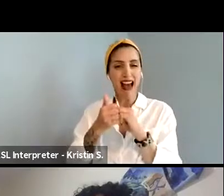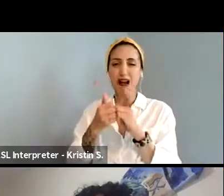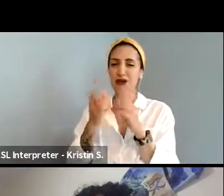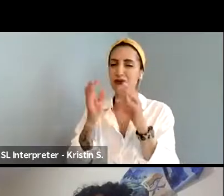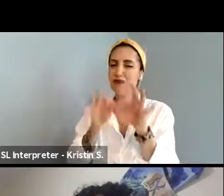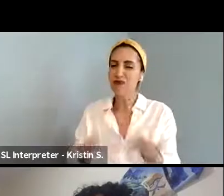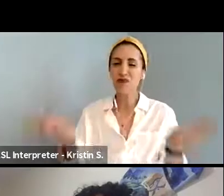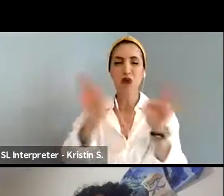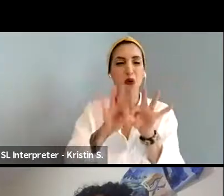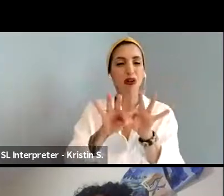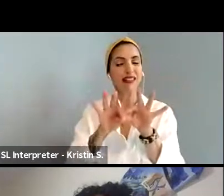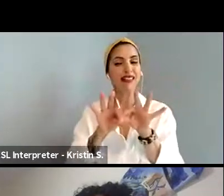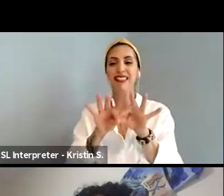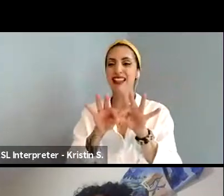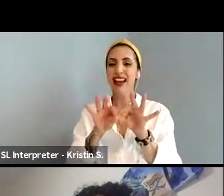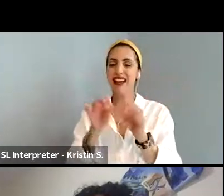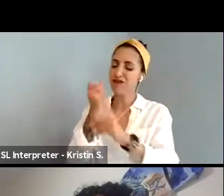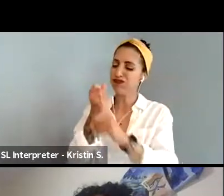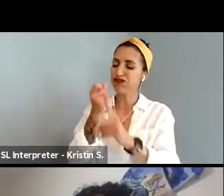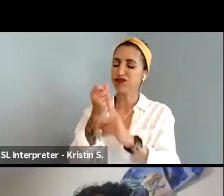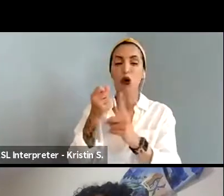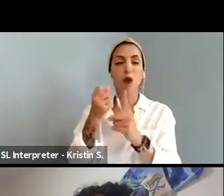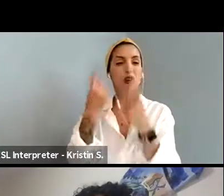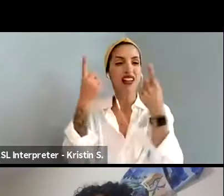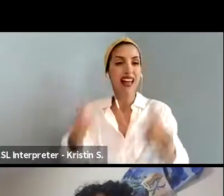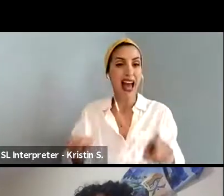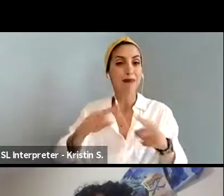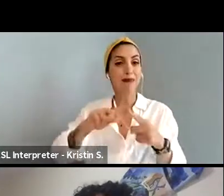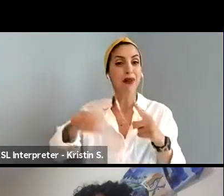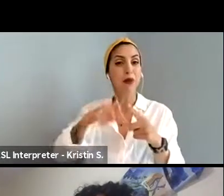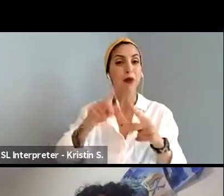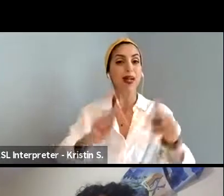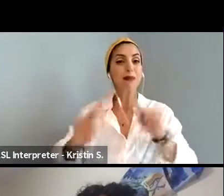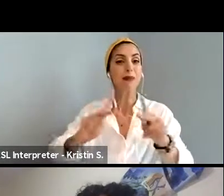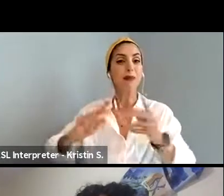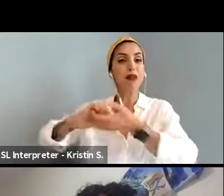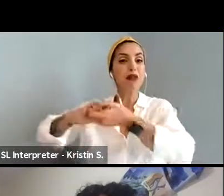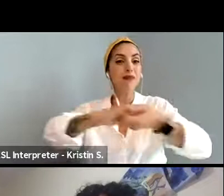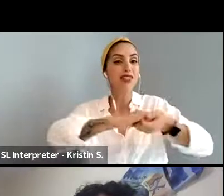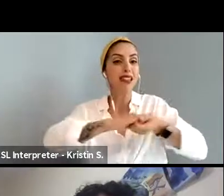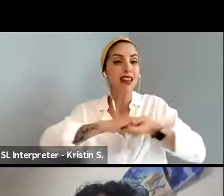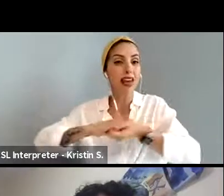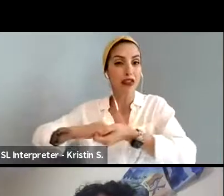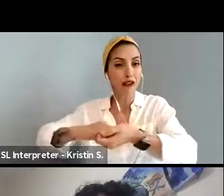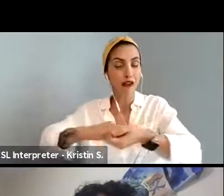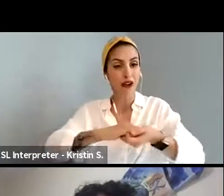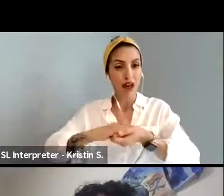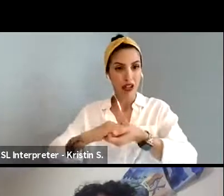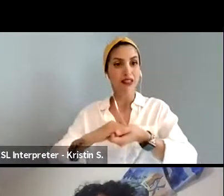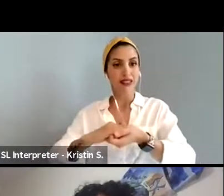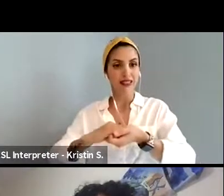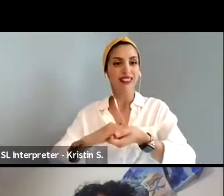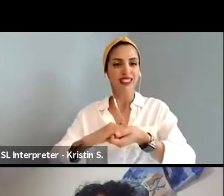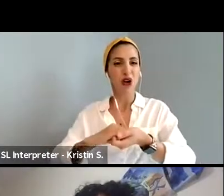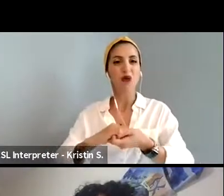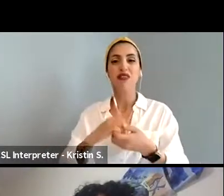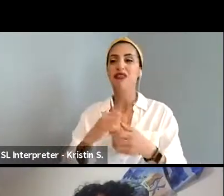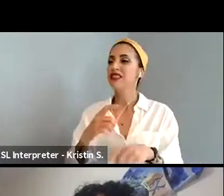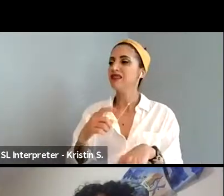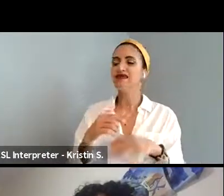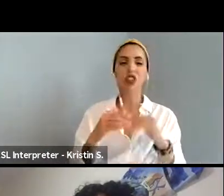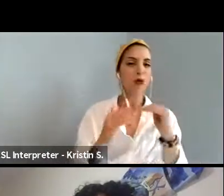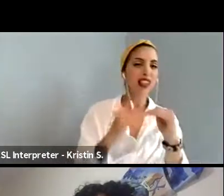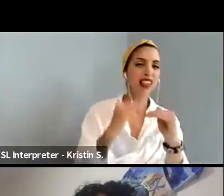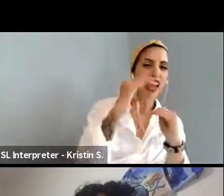things that can happen when we're all coming together, and also cross-pollinization between levels of access,